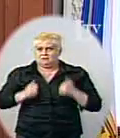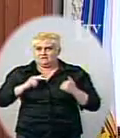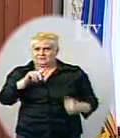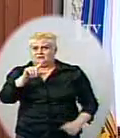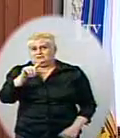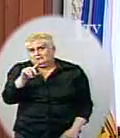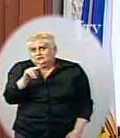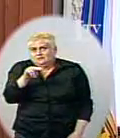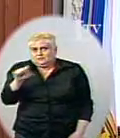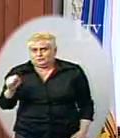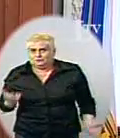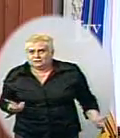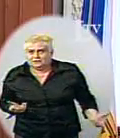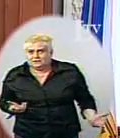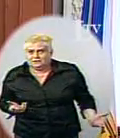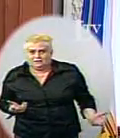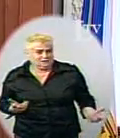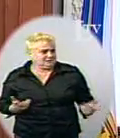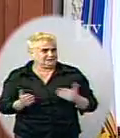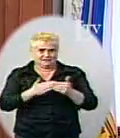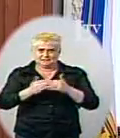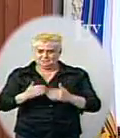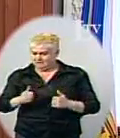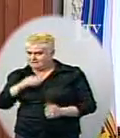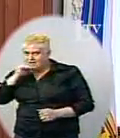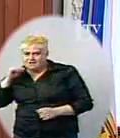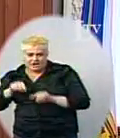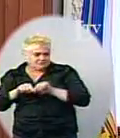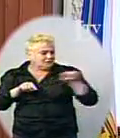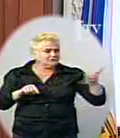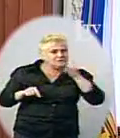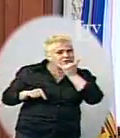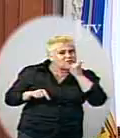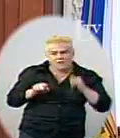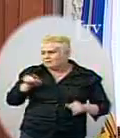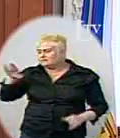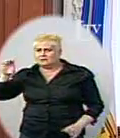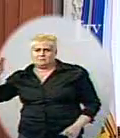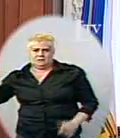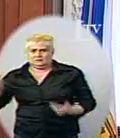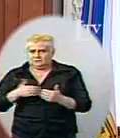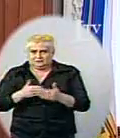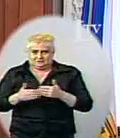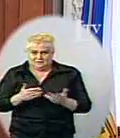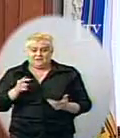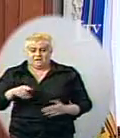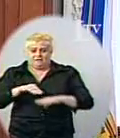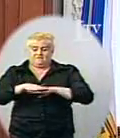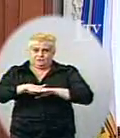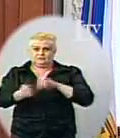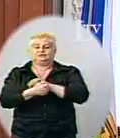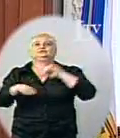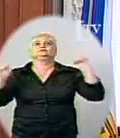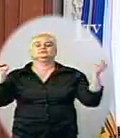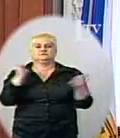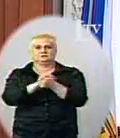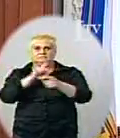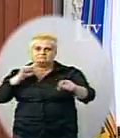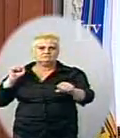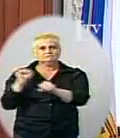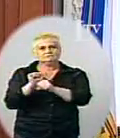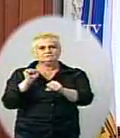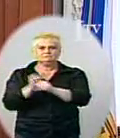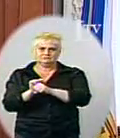their families in all parts of the province. It is one of the game changers that are becoming